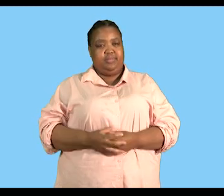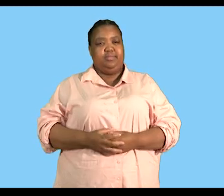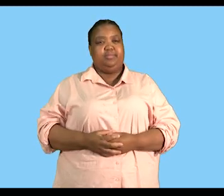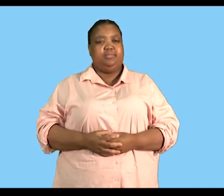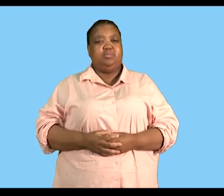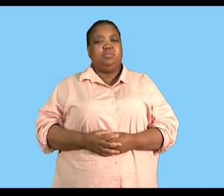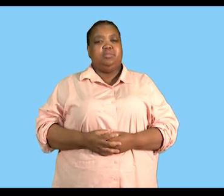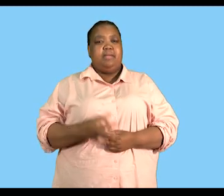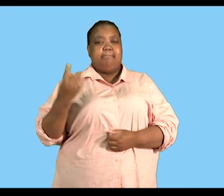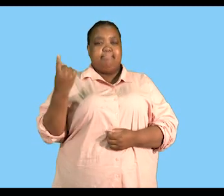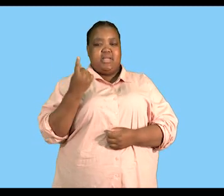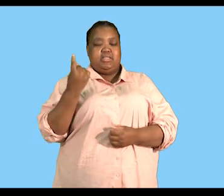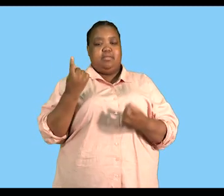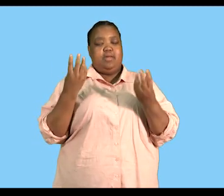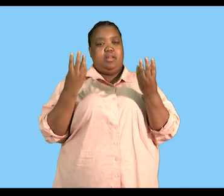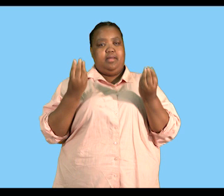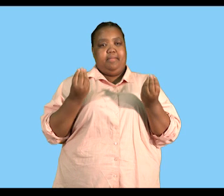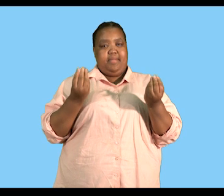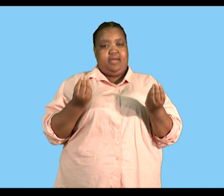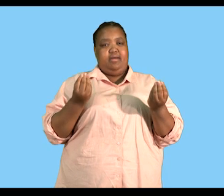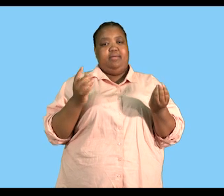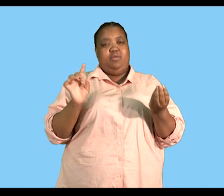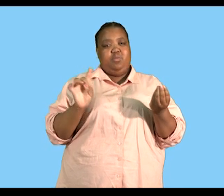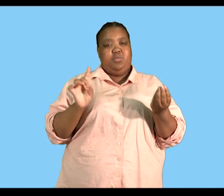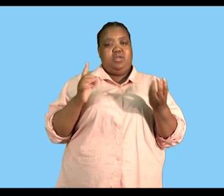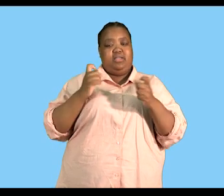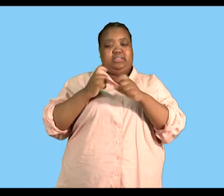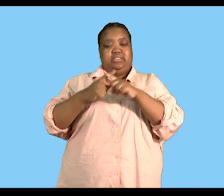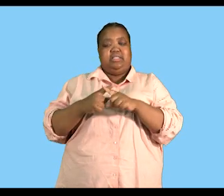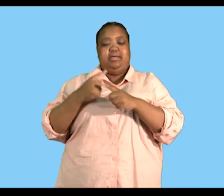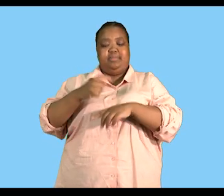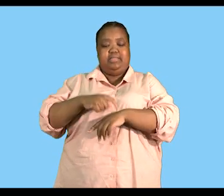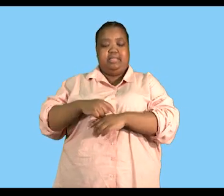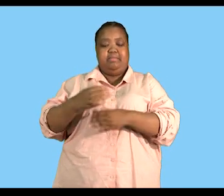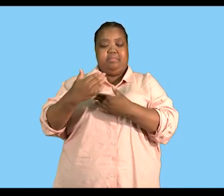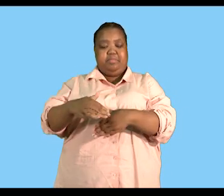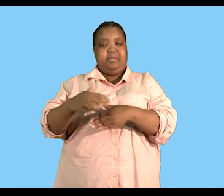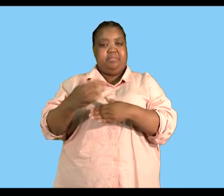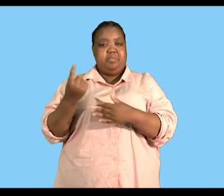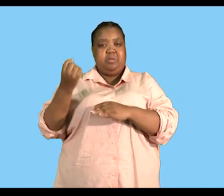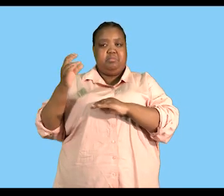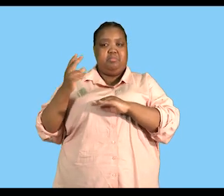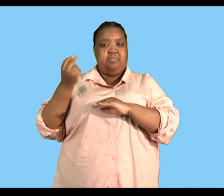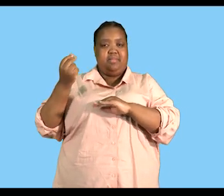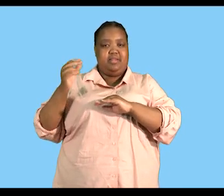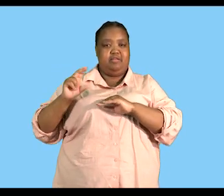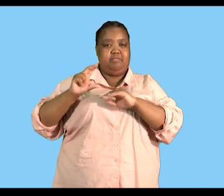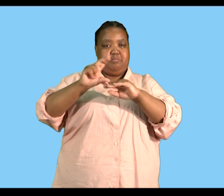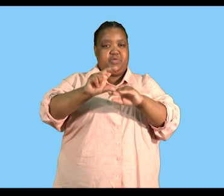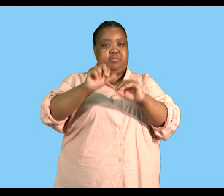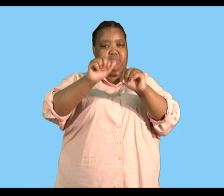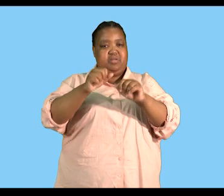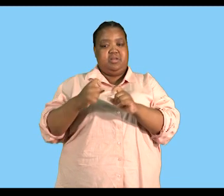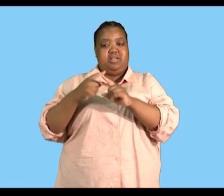our principal amount, multiply it with the period for the investment as well as